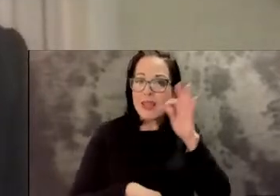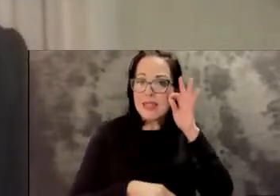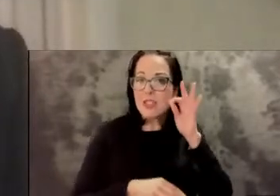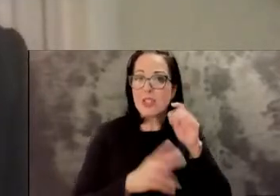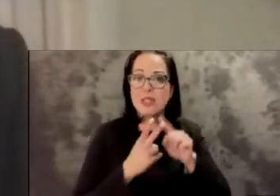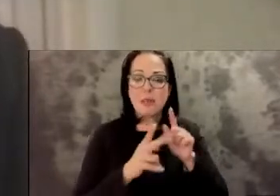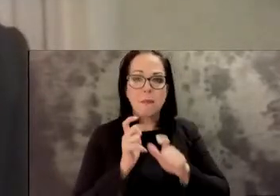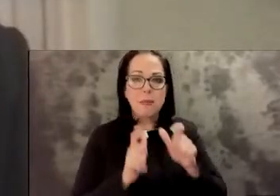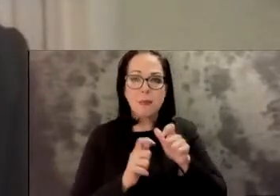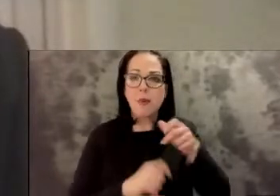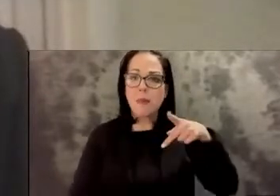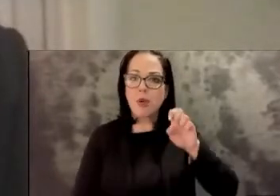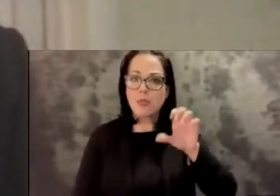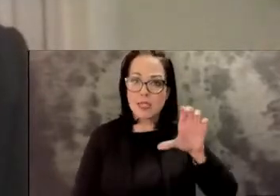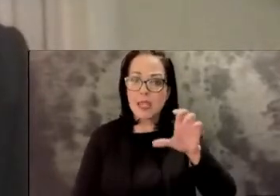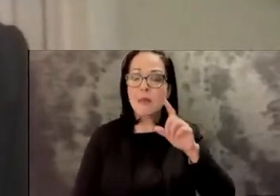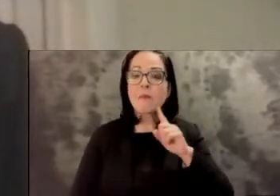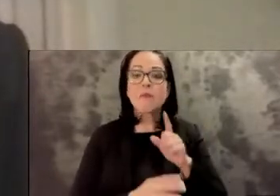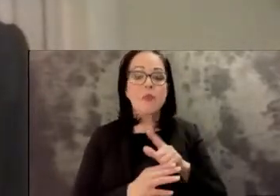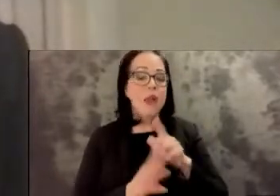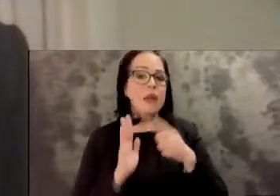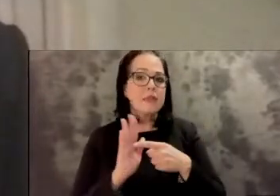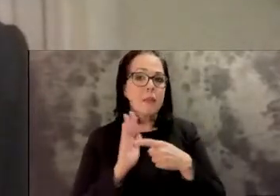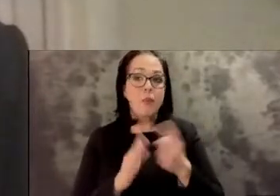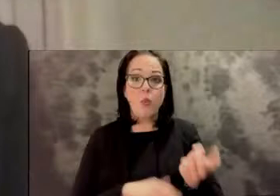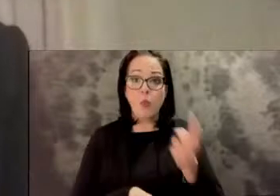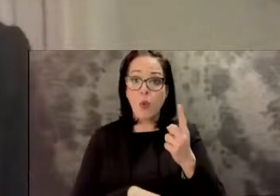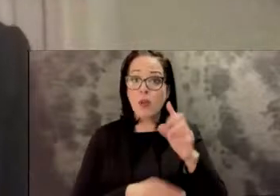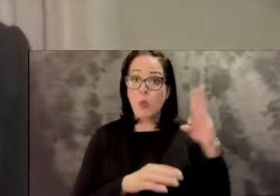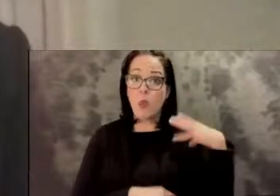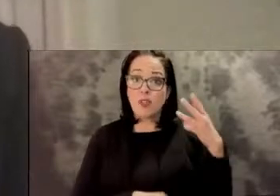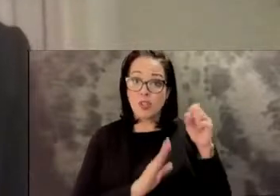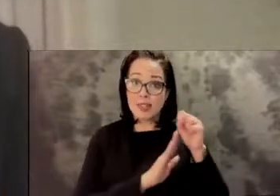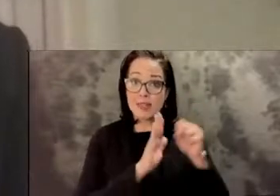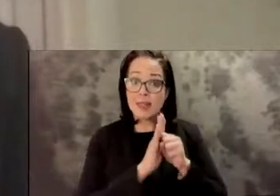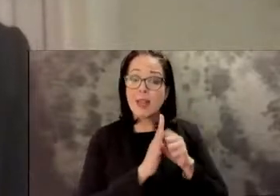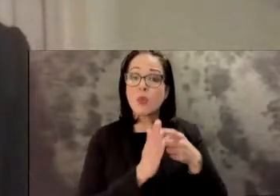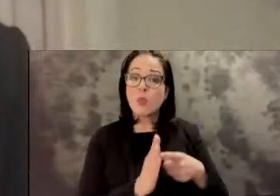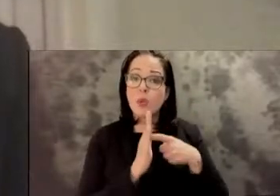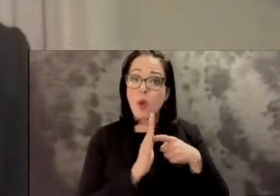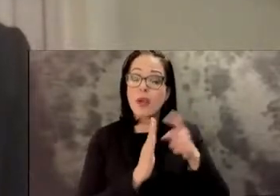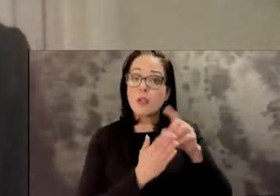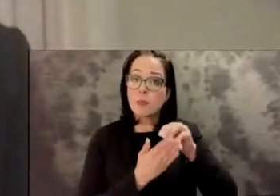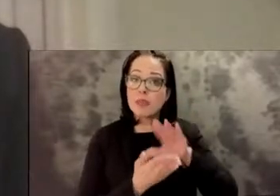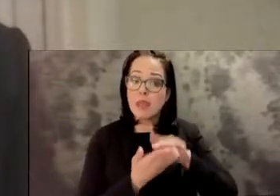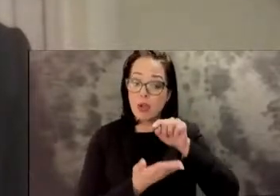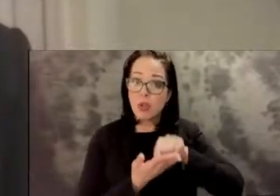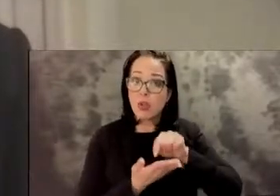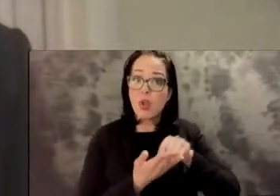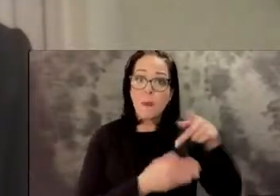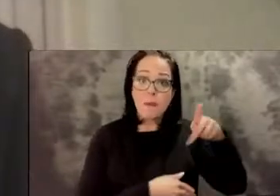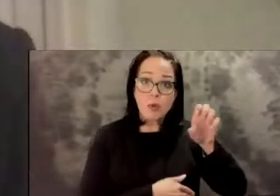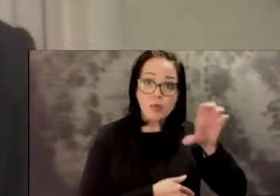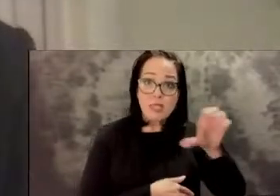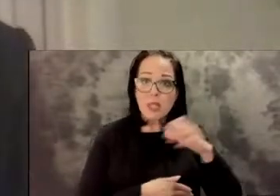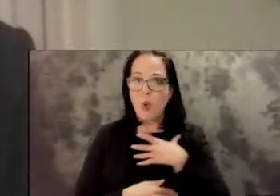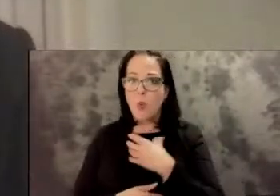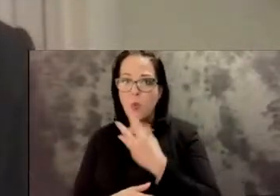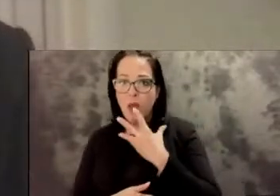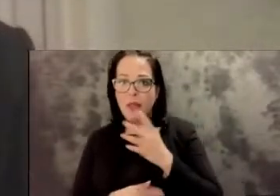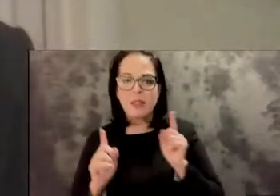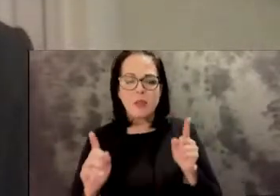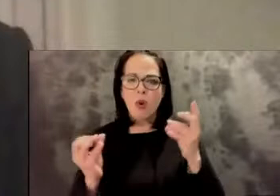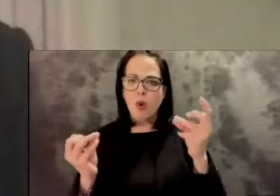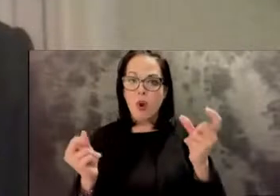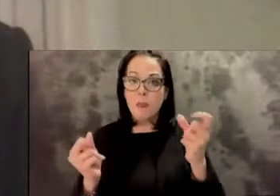For example, a vaccine provider in Washington state required applicants to mark whether they were a person of color or white,